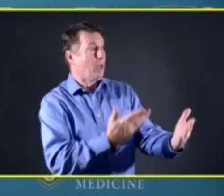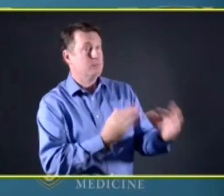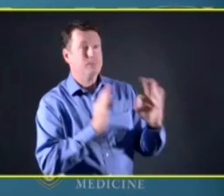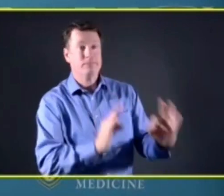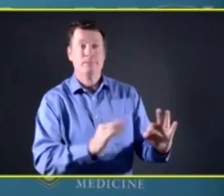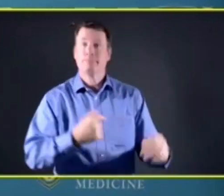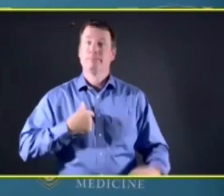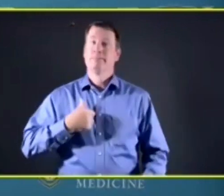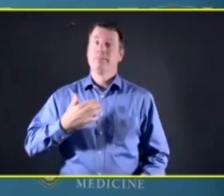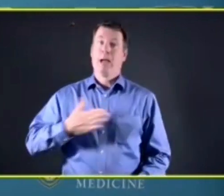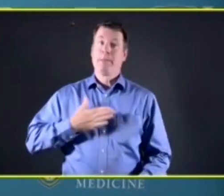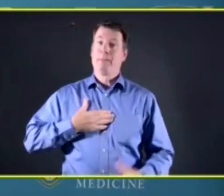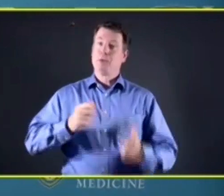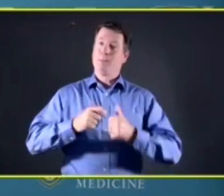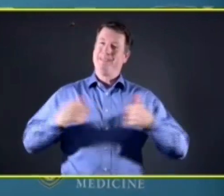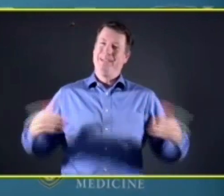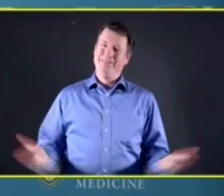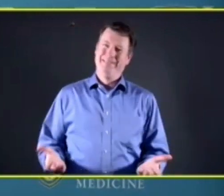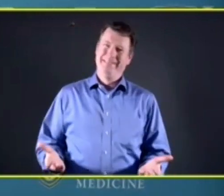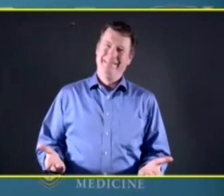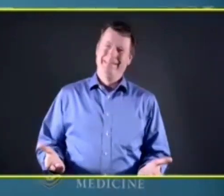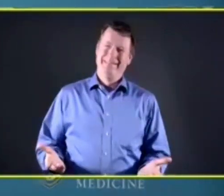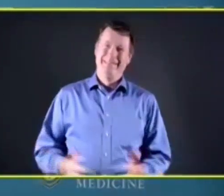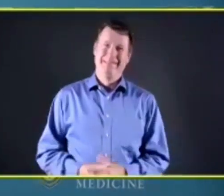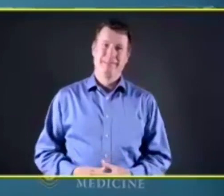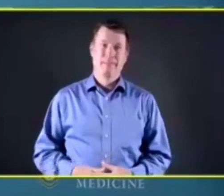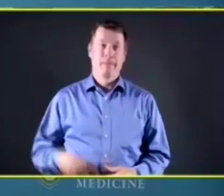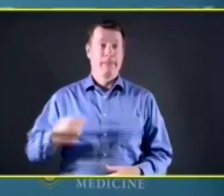I'm a converted HIV researcher